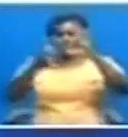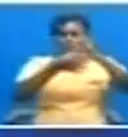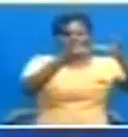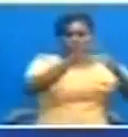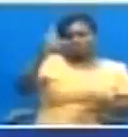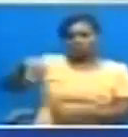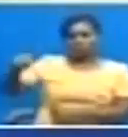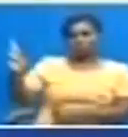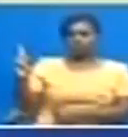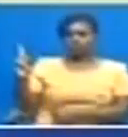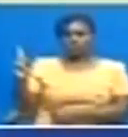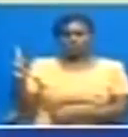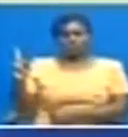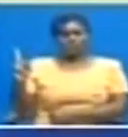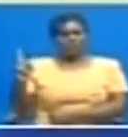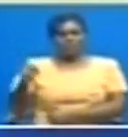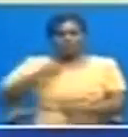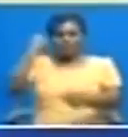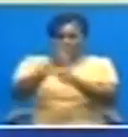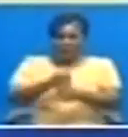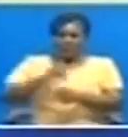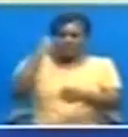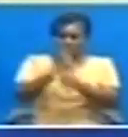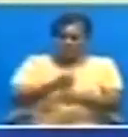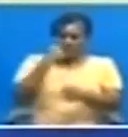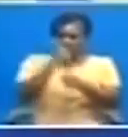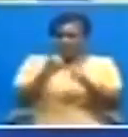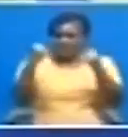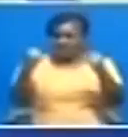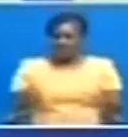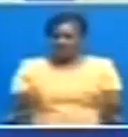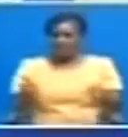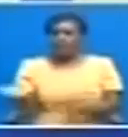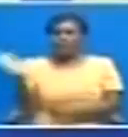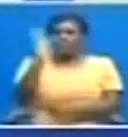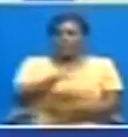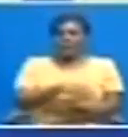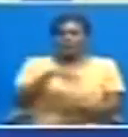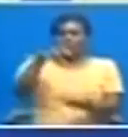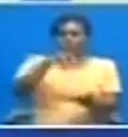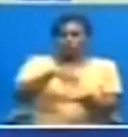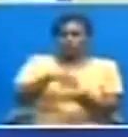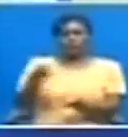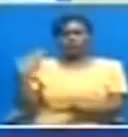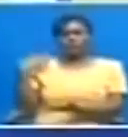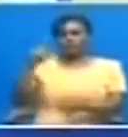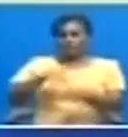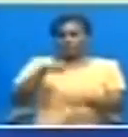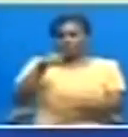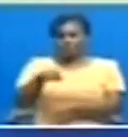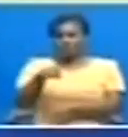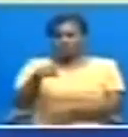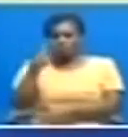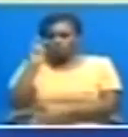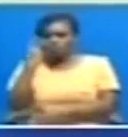qualifiers. We have been working hard trying to get back to where we were. When you go down,